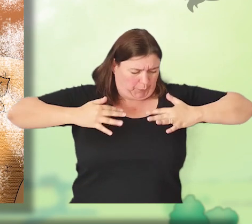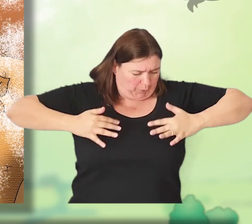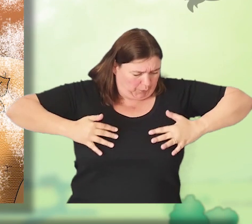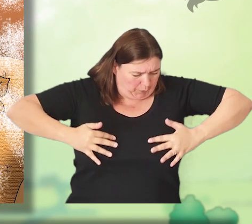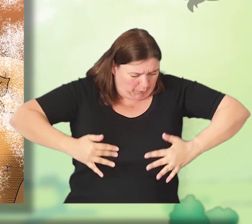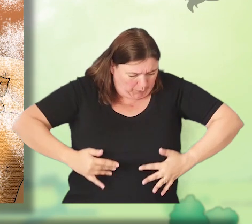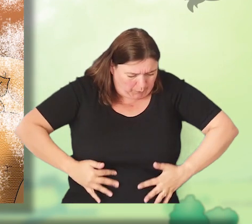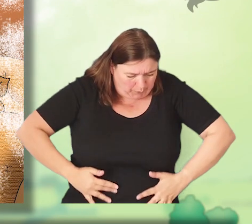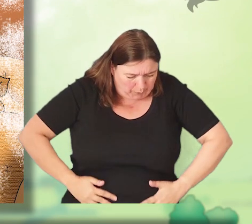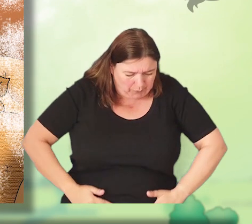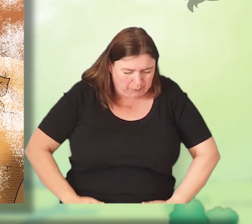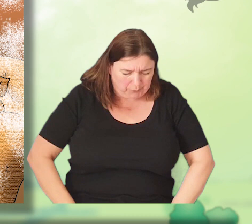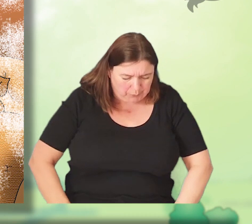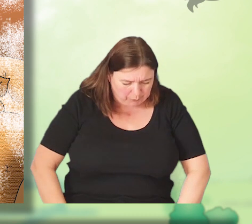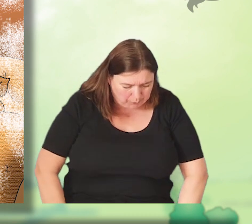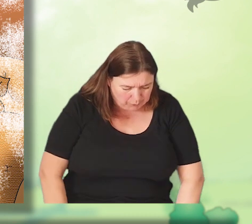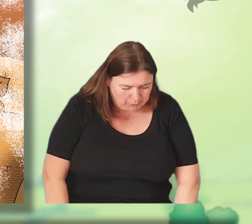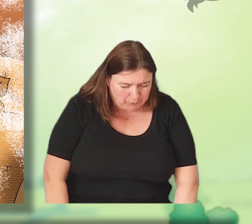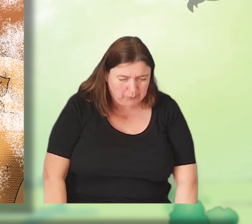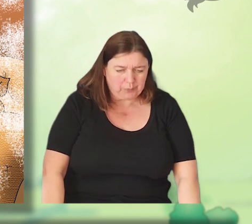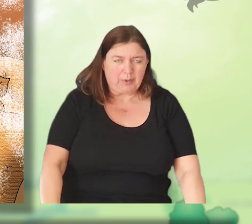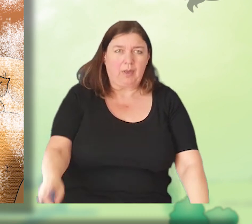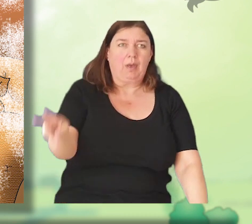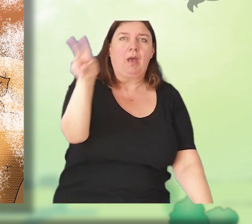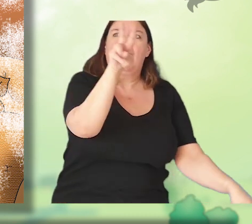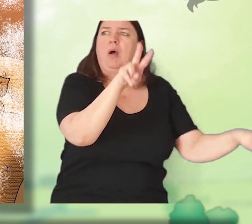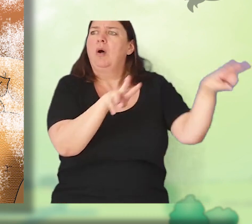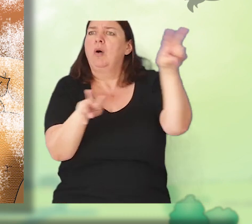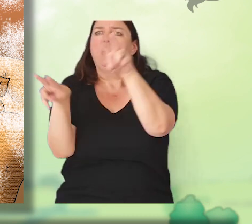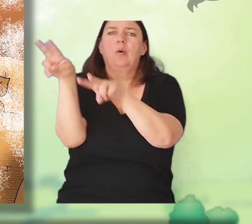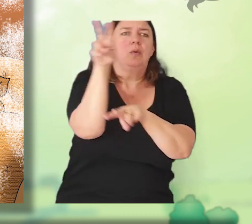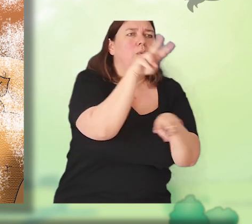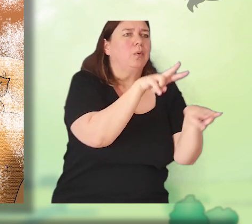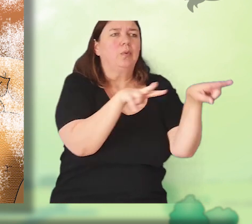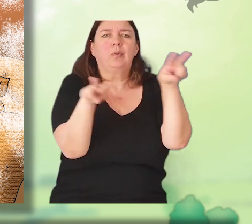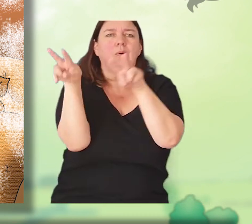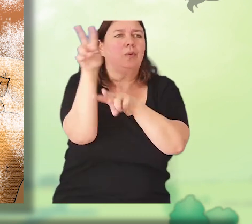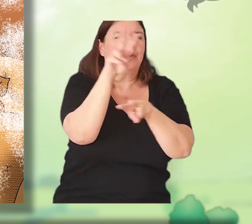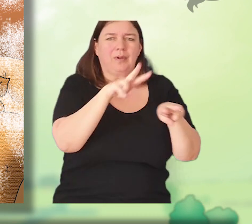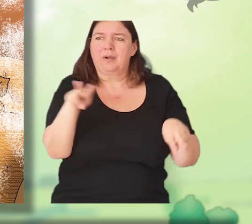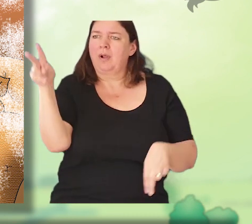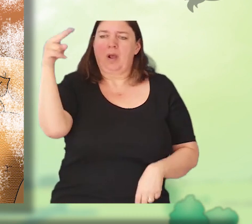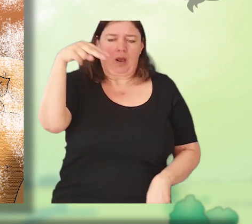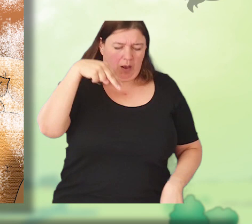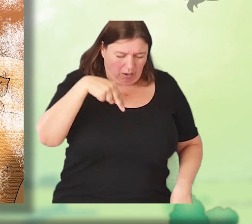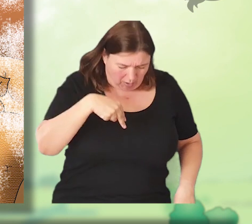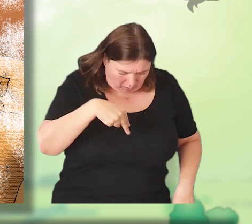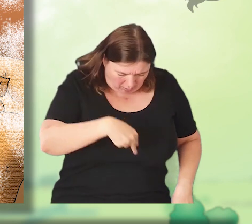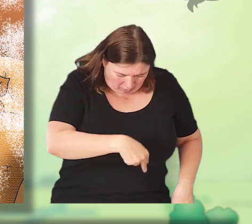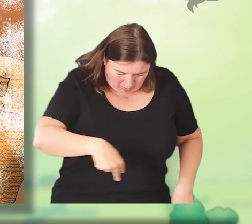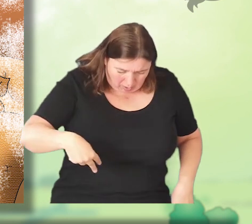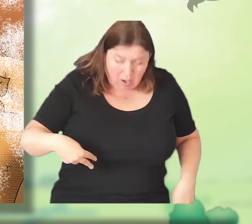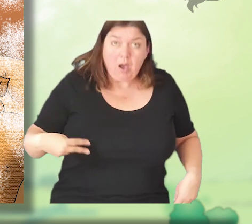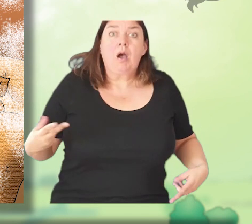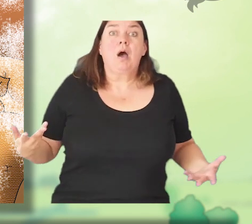Molly was covered from her head to her foot, her belly to tail, and her horns and her tuft. She picked herself up and looked all